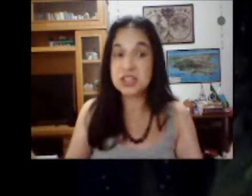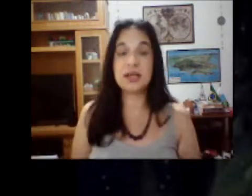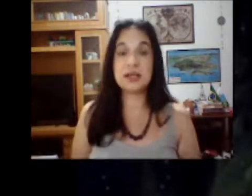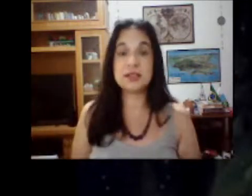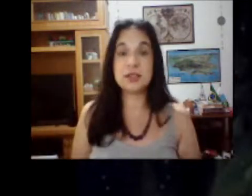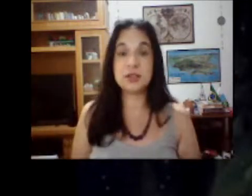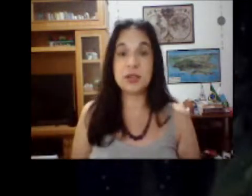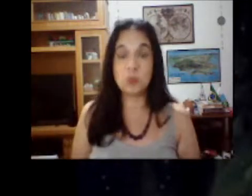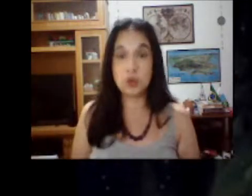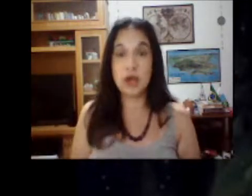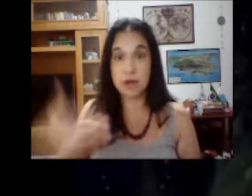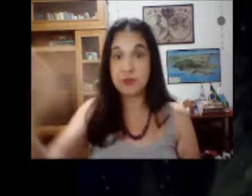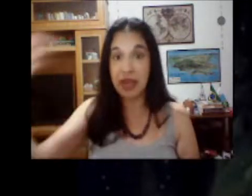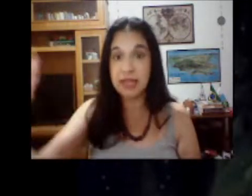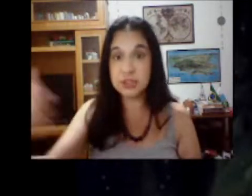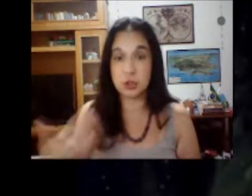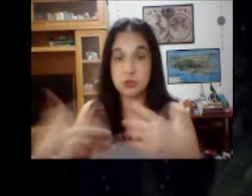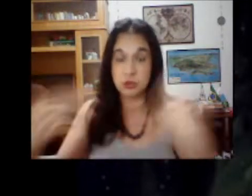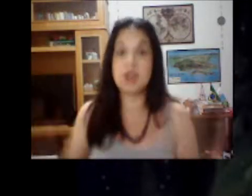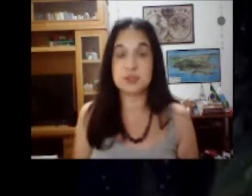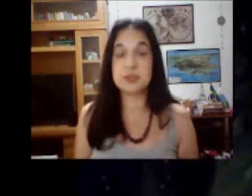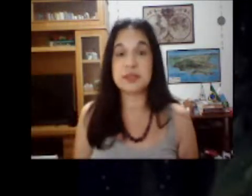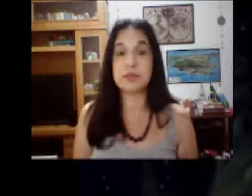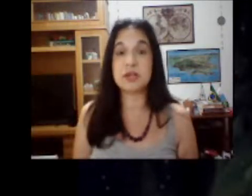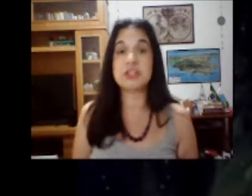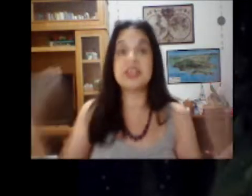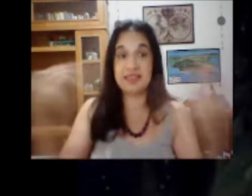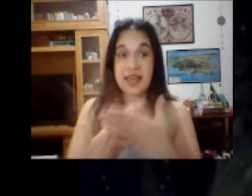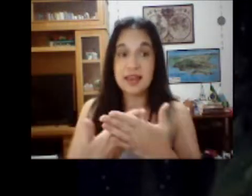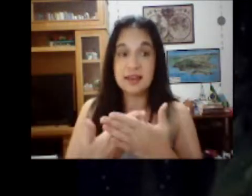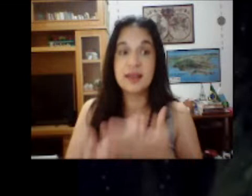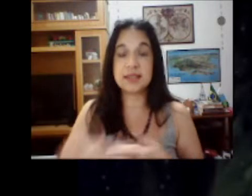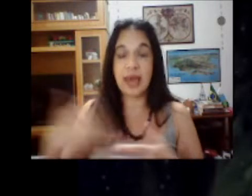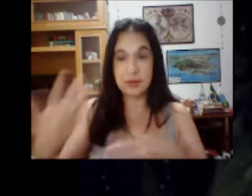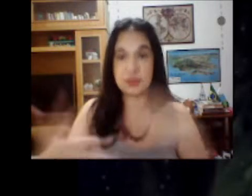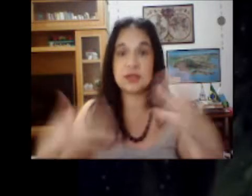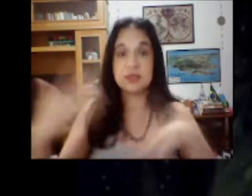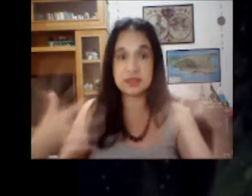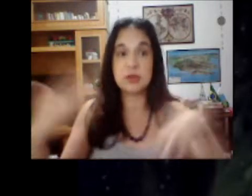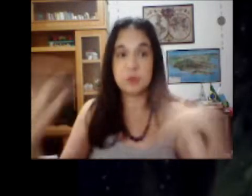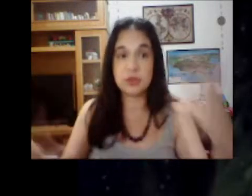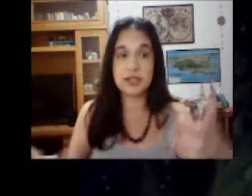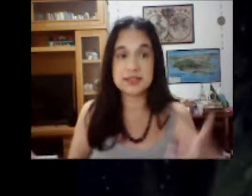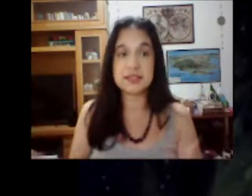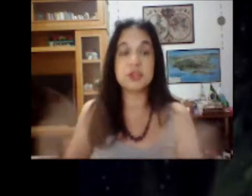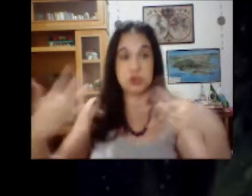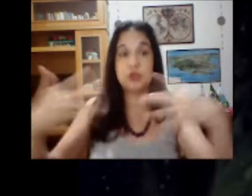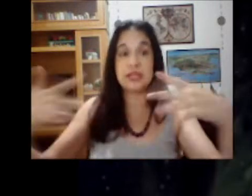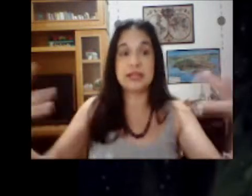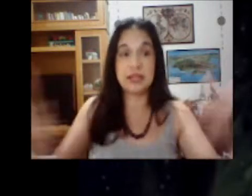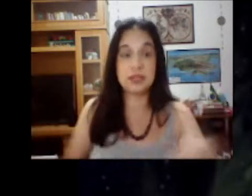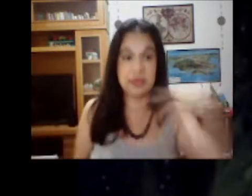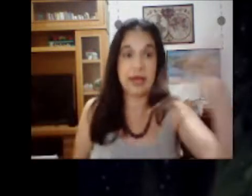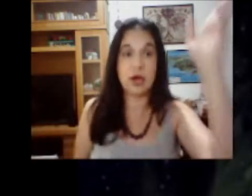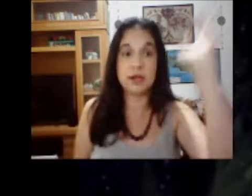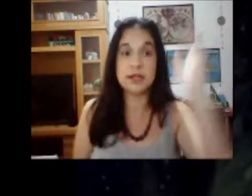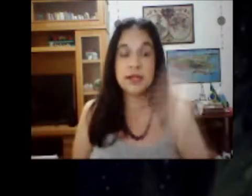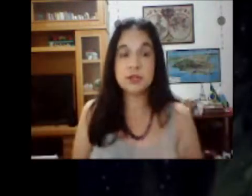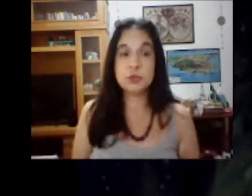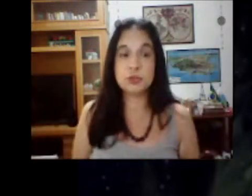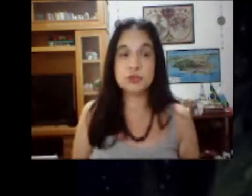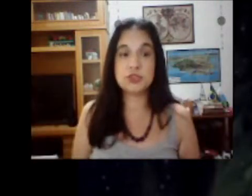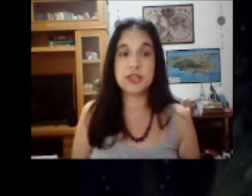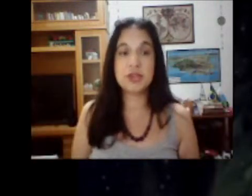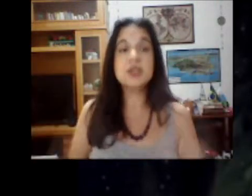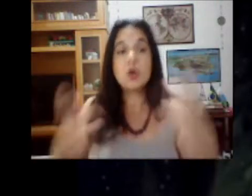engaged until they were of age to consummate the marriage and then have the ceremony and such so that they could get on